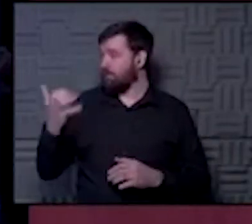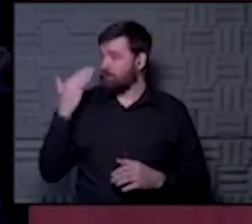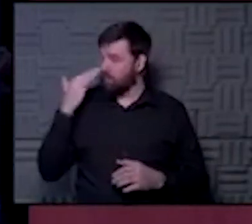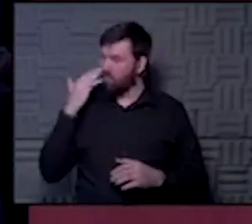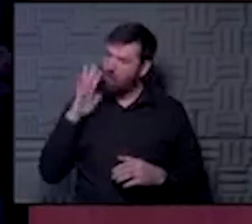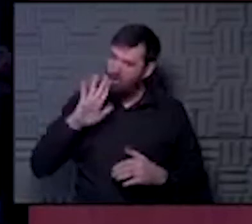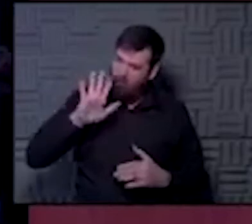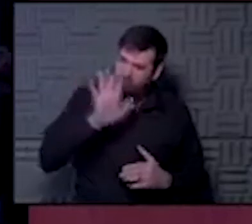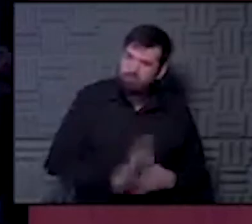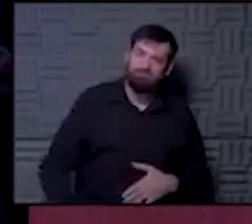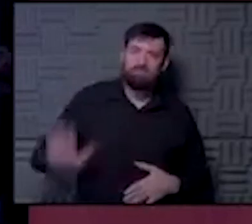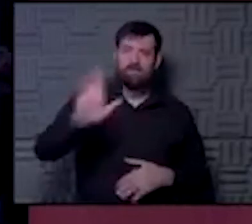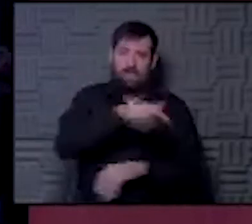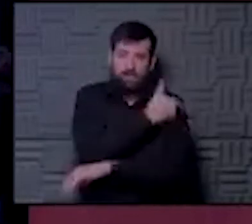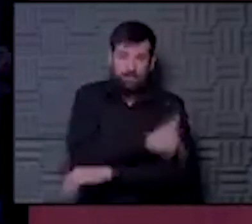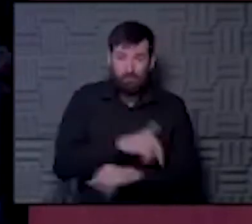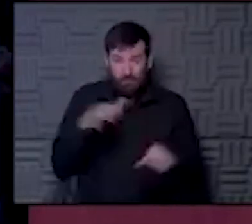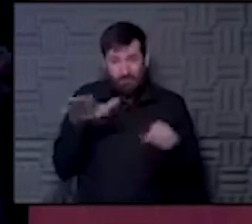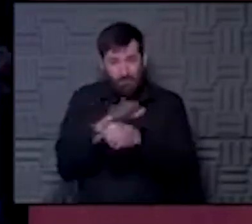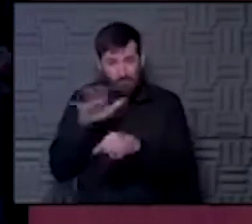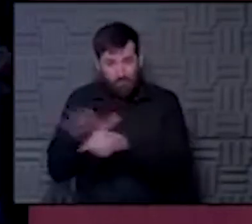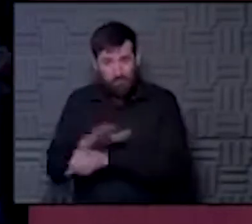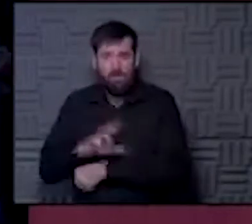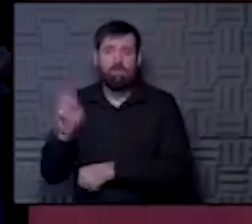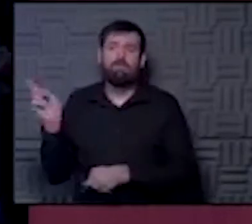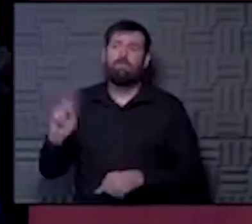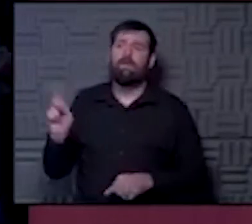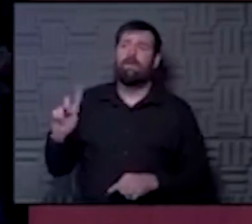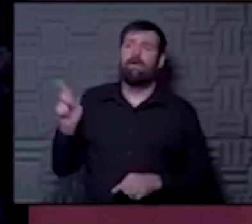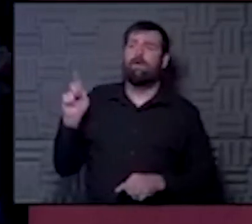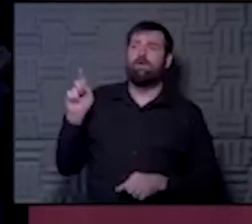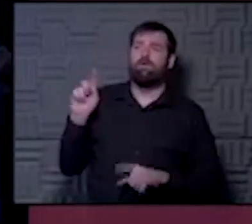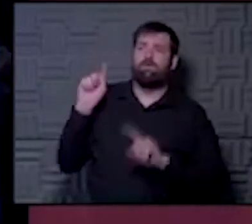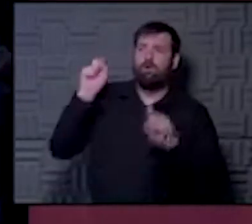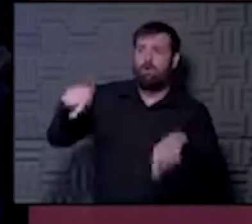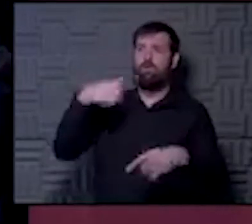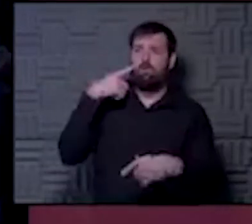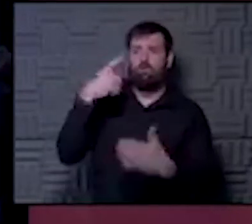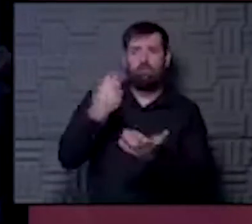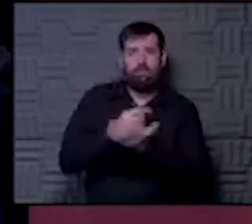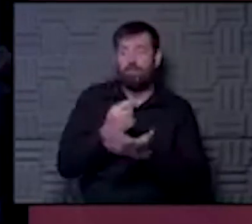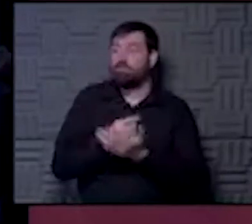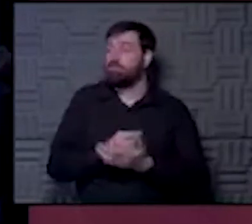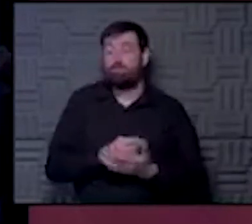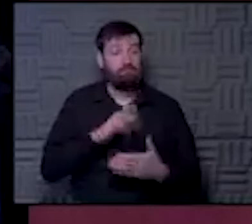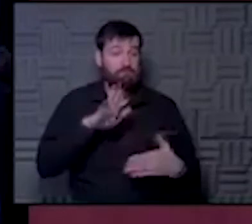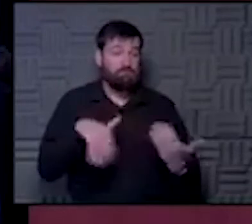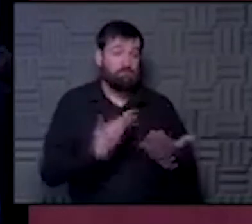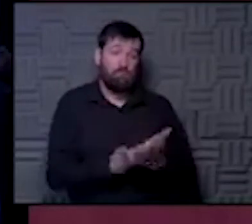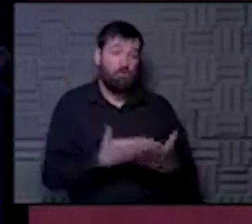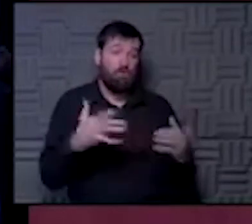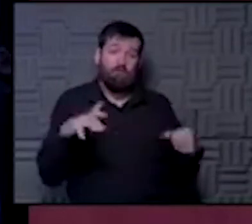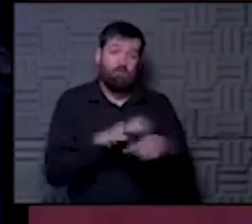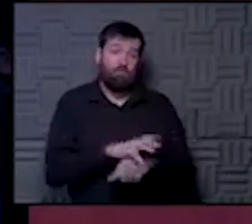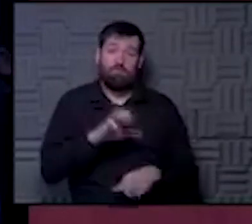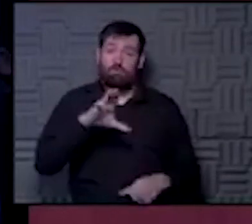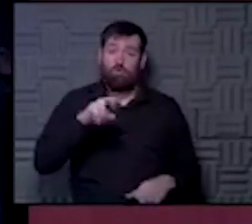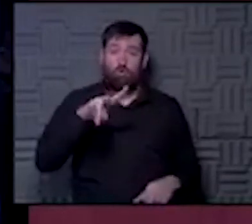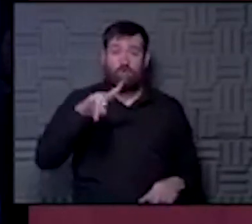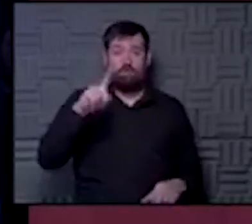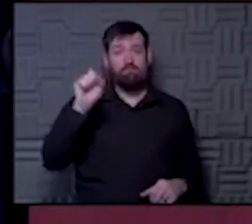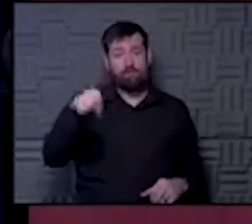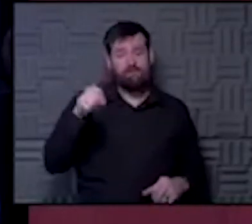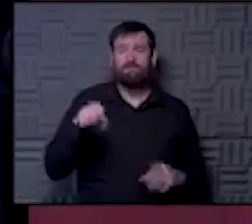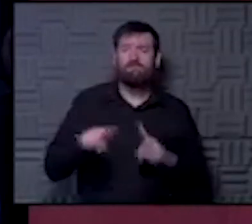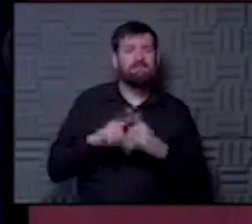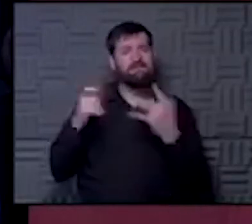in our area full of COVID? Where do I go for treatment if I need help? So the hospitals are all full of COVID. There's no question about that, but we're still taking